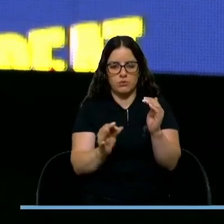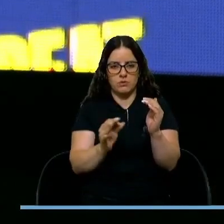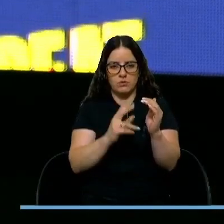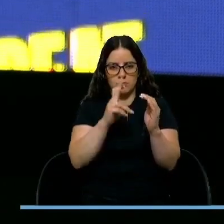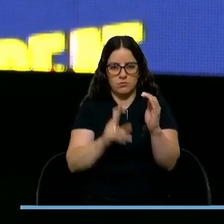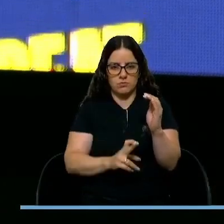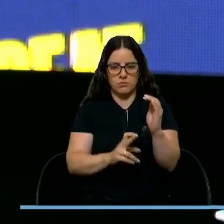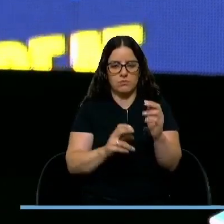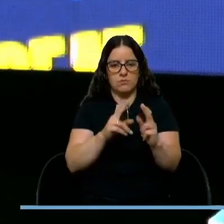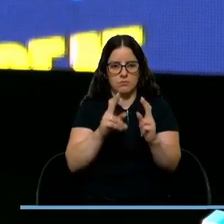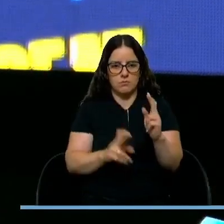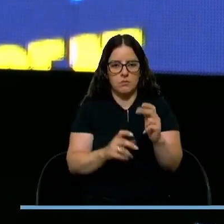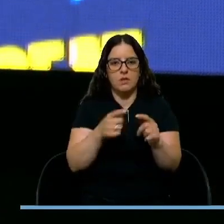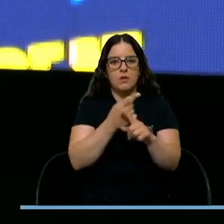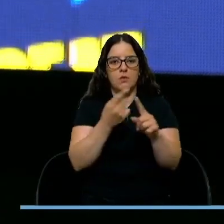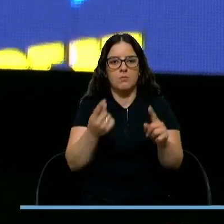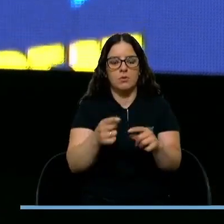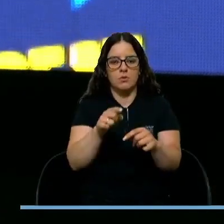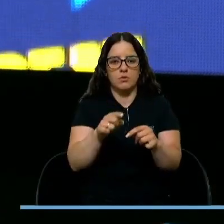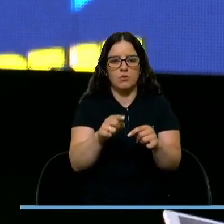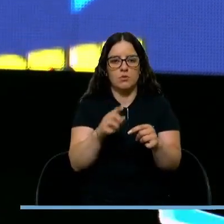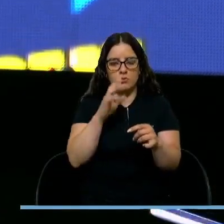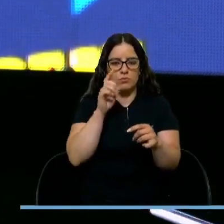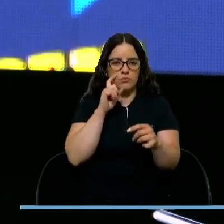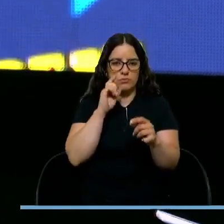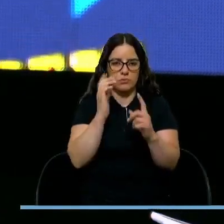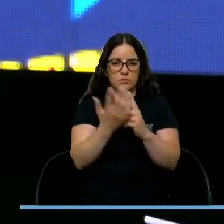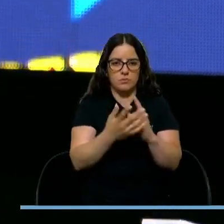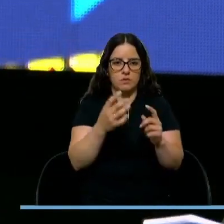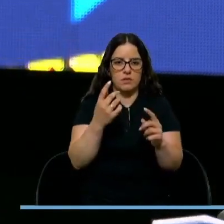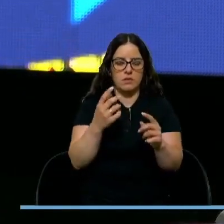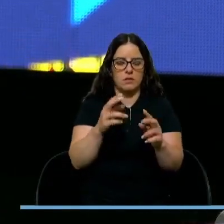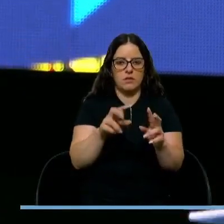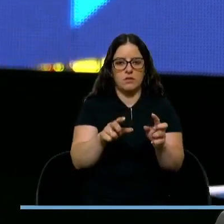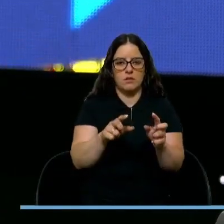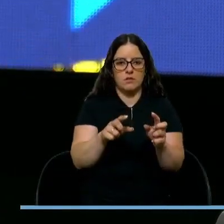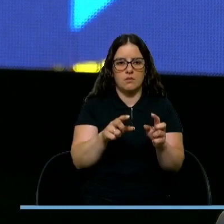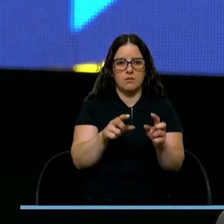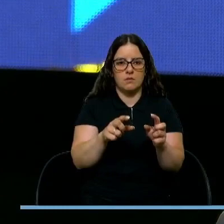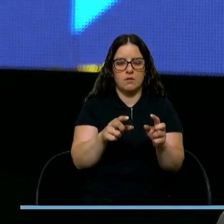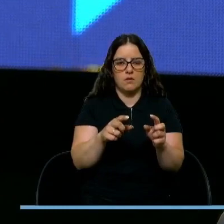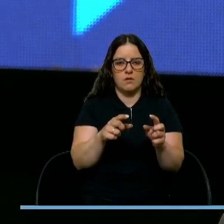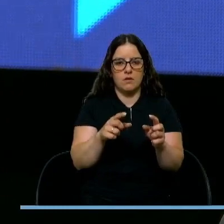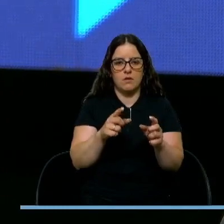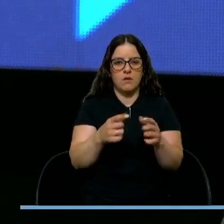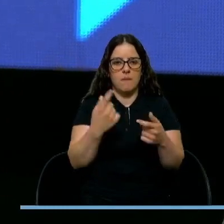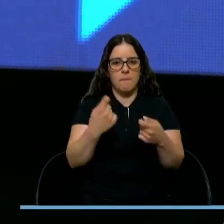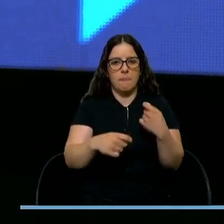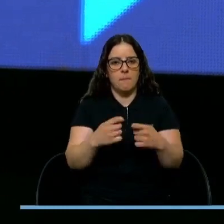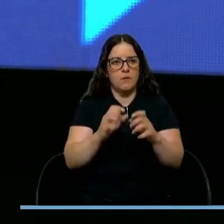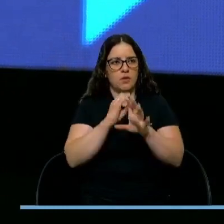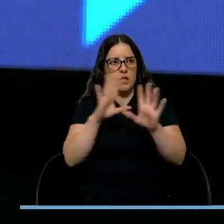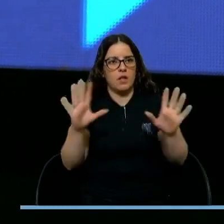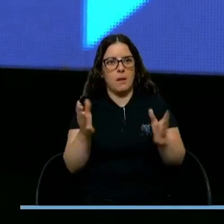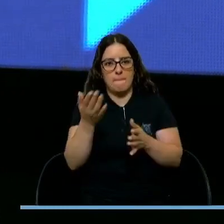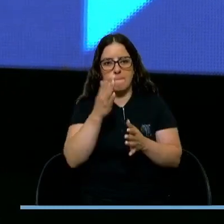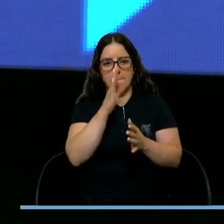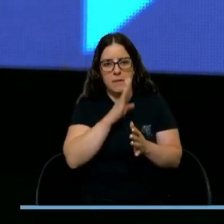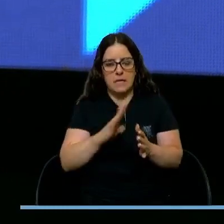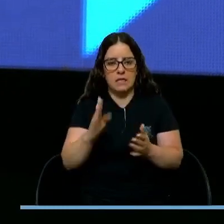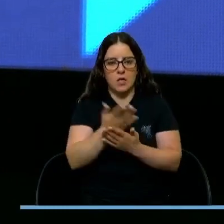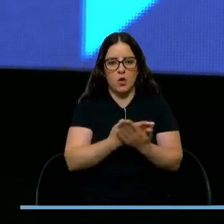last aspect relating to sustainability, our practices, a clear investment in business practices which